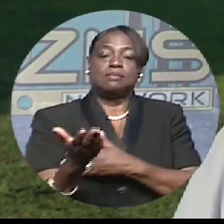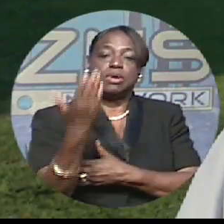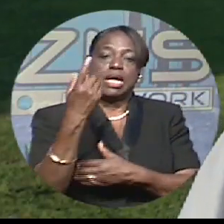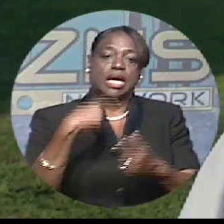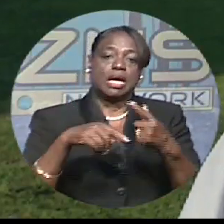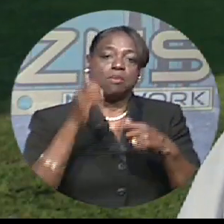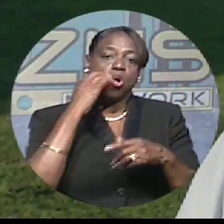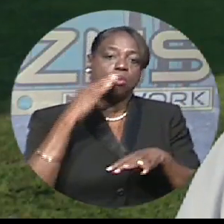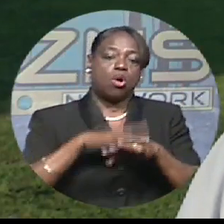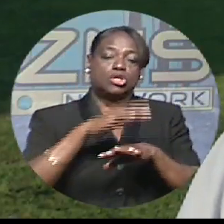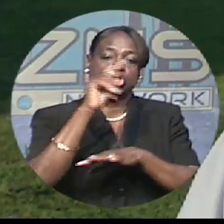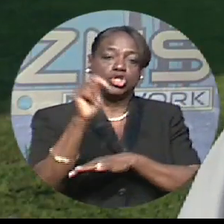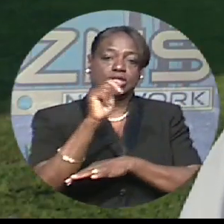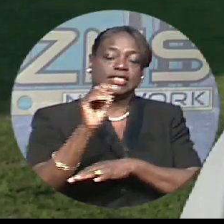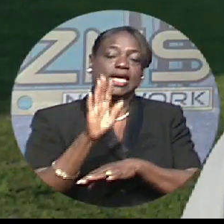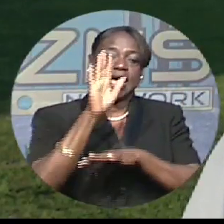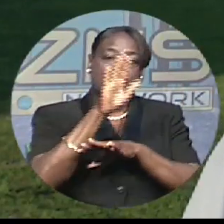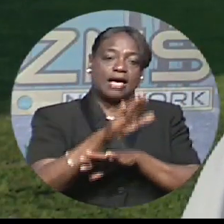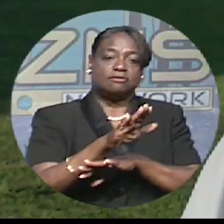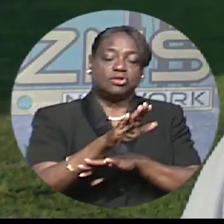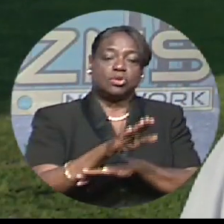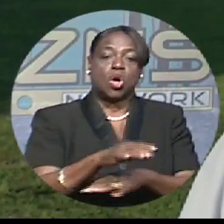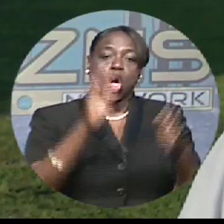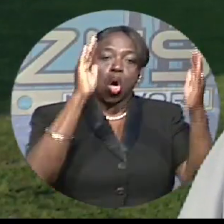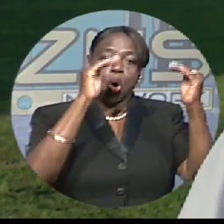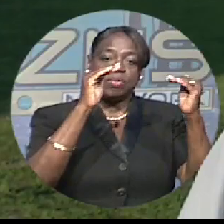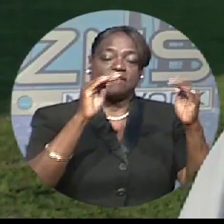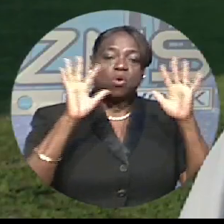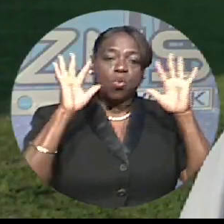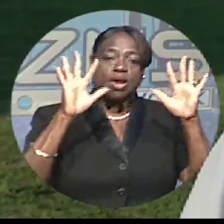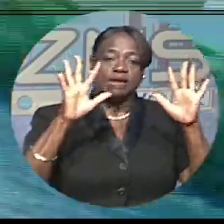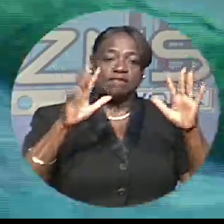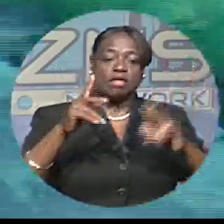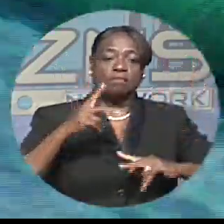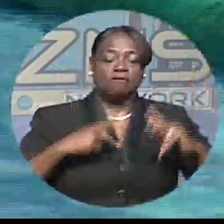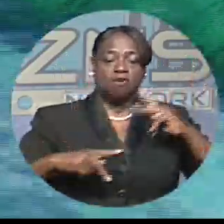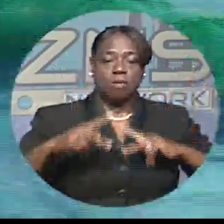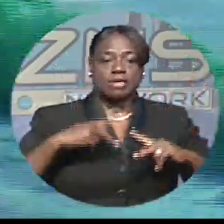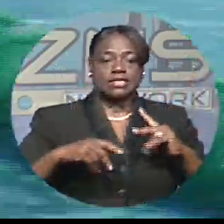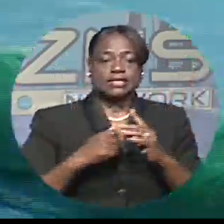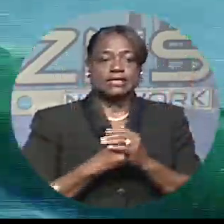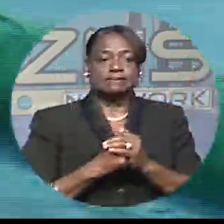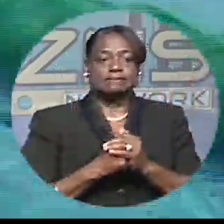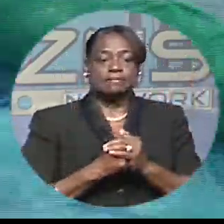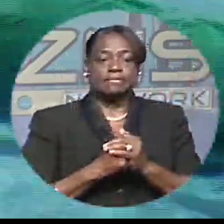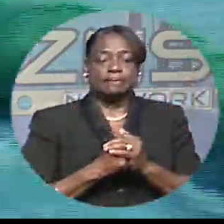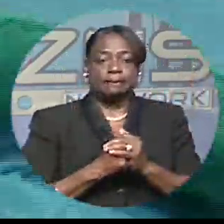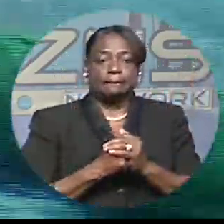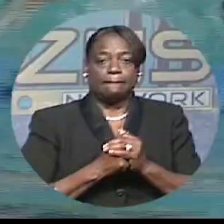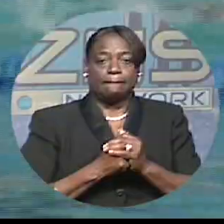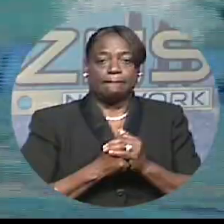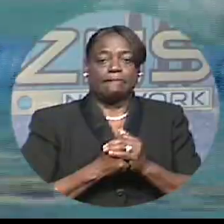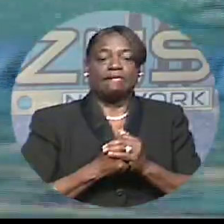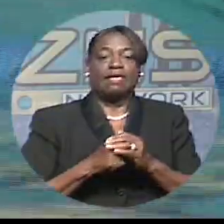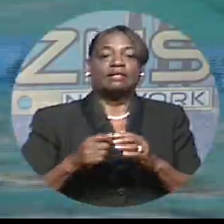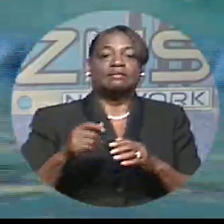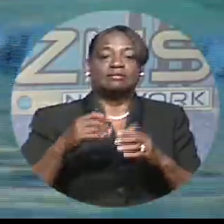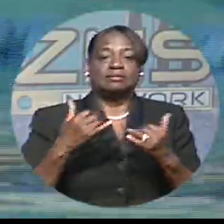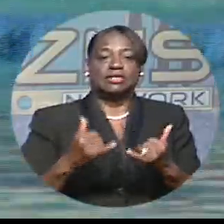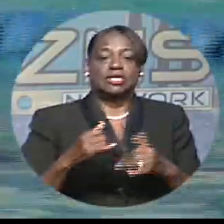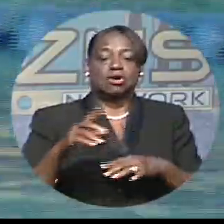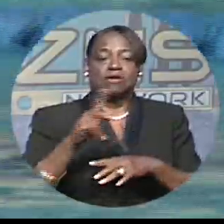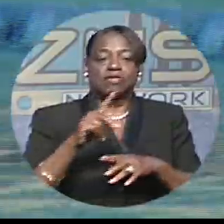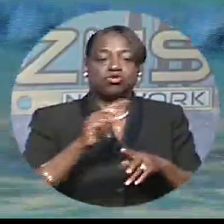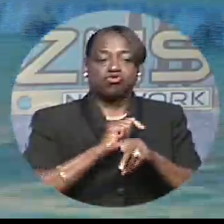afternoon, and hopefully, you know, with a wonderful performance by these young athletes. Now, while our Carifta track team is in St.